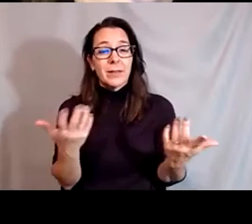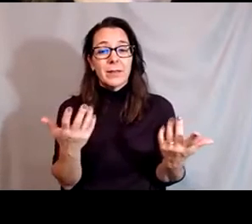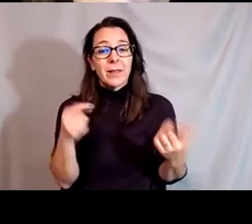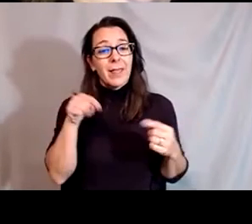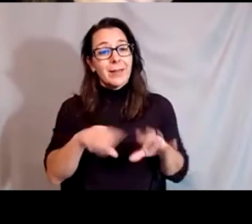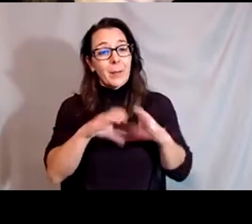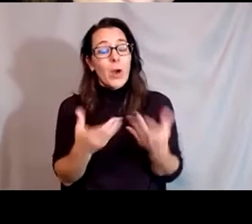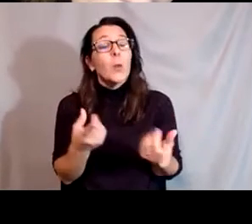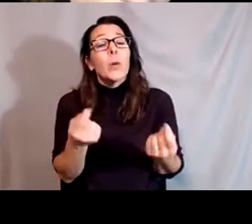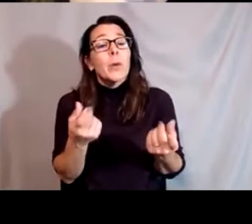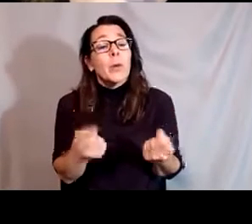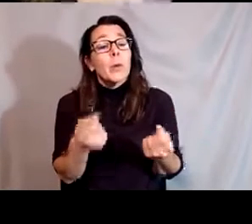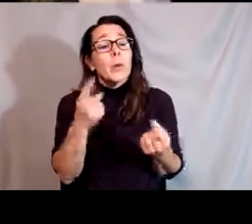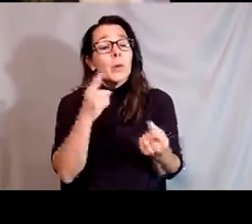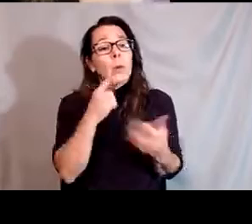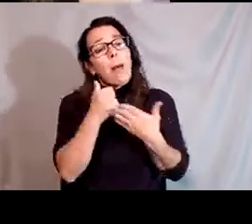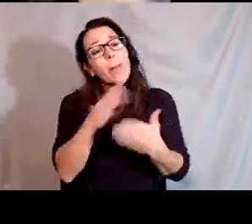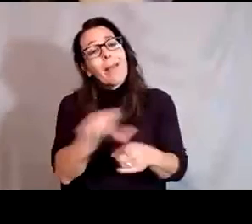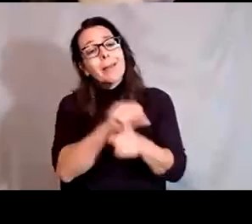really engage folks with disabilities?